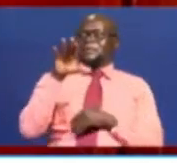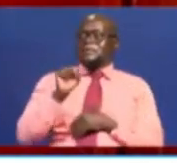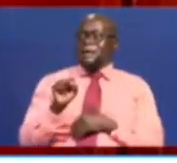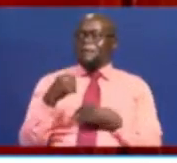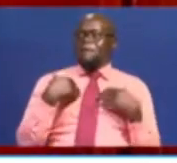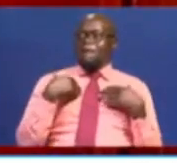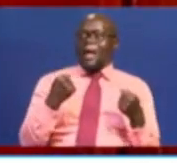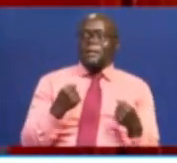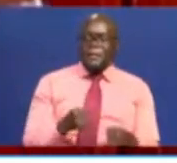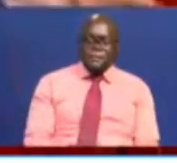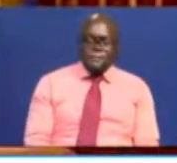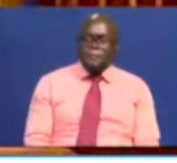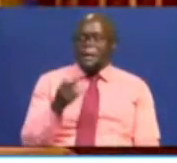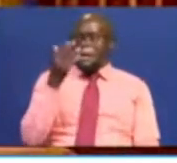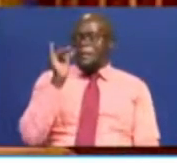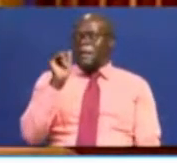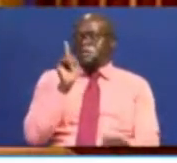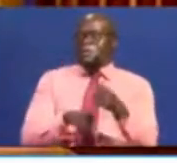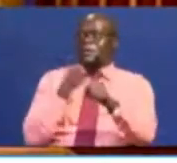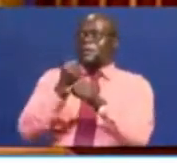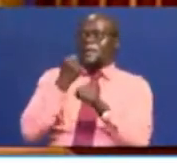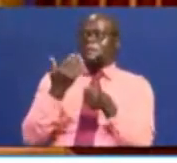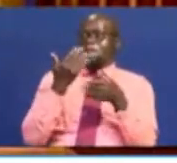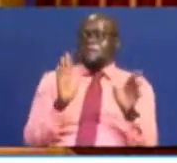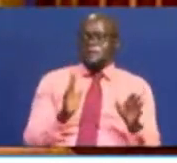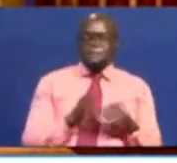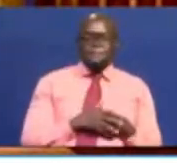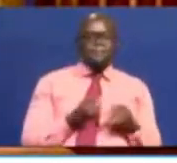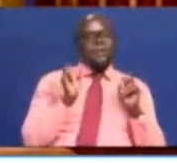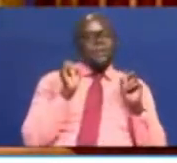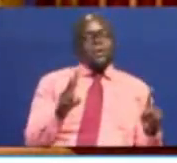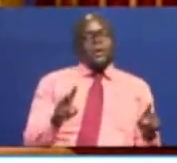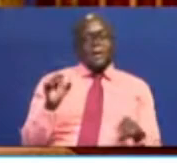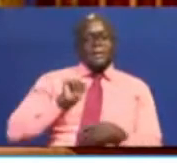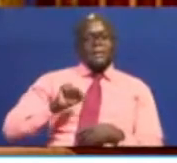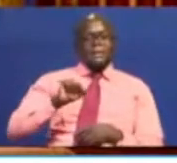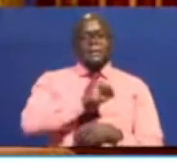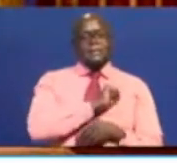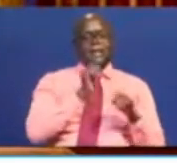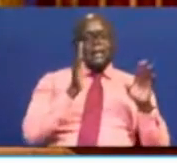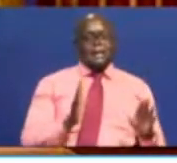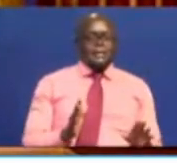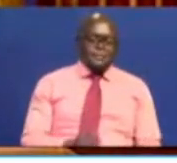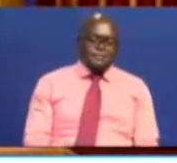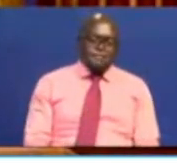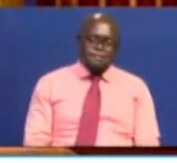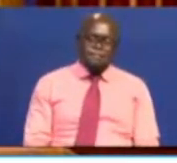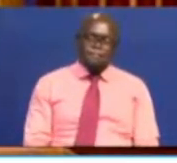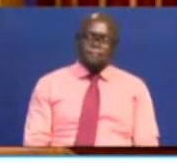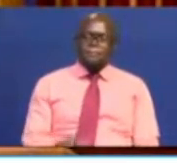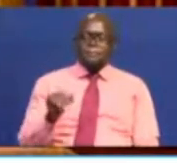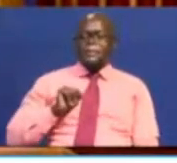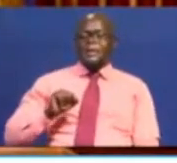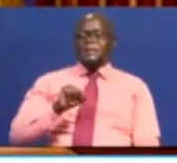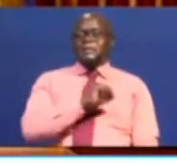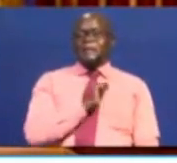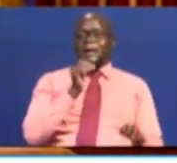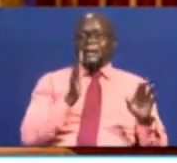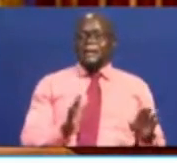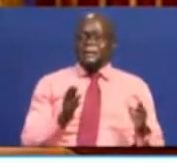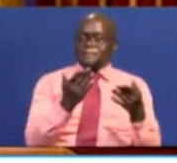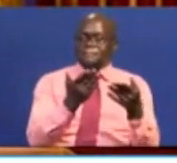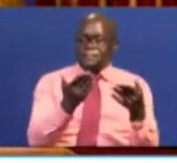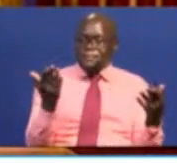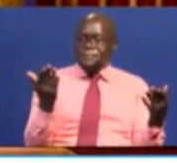health, Mr. Speaker. Because that's what they are doing. Okay. Senators, senators, senators,